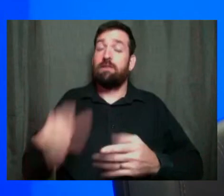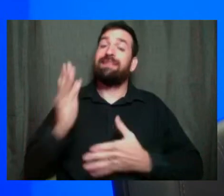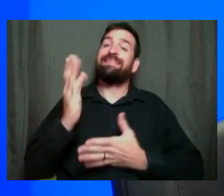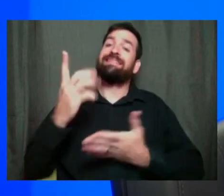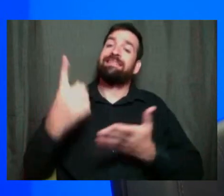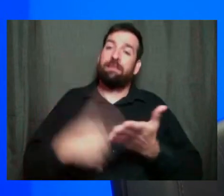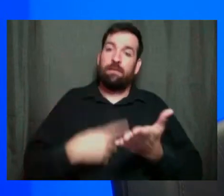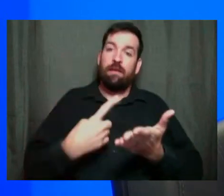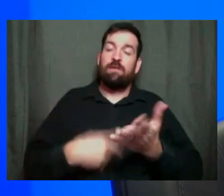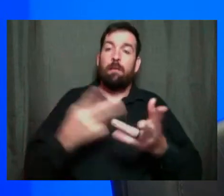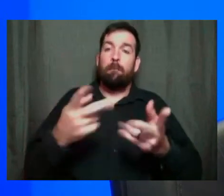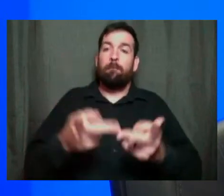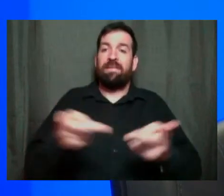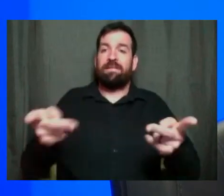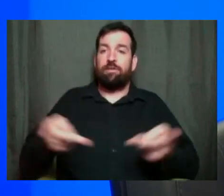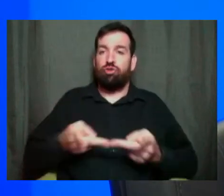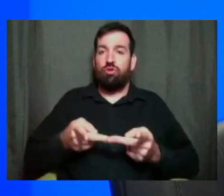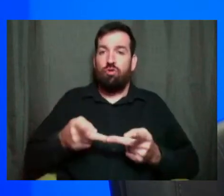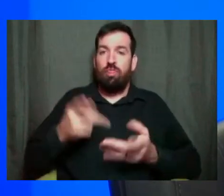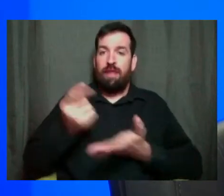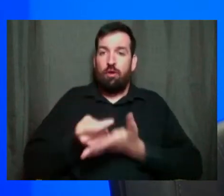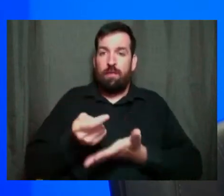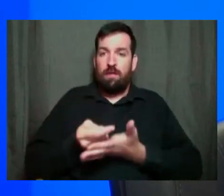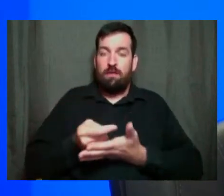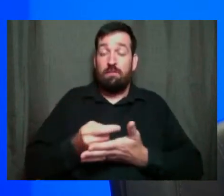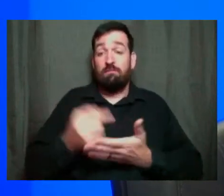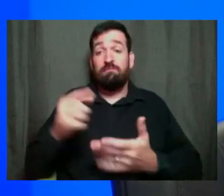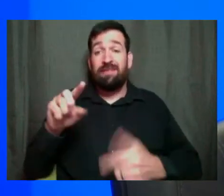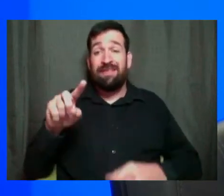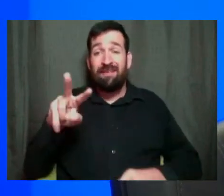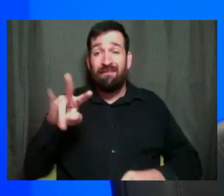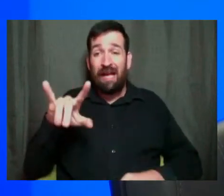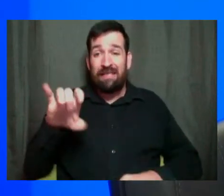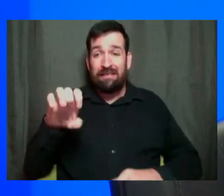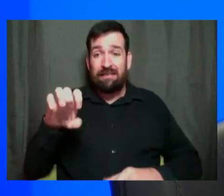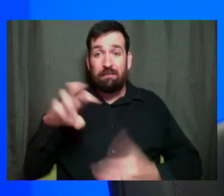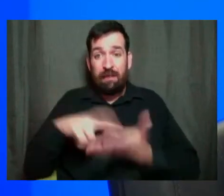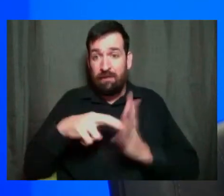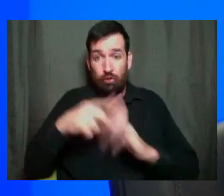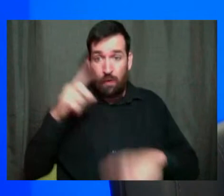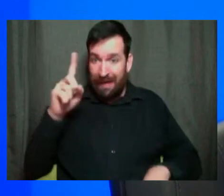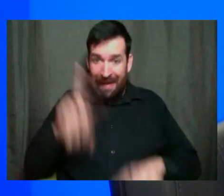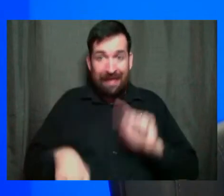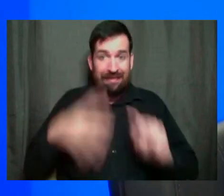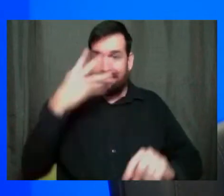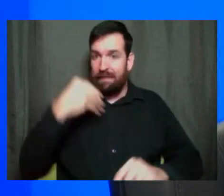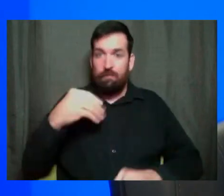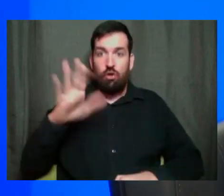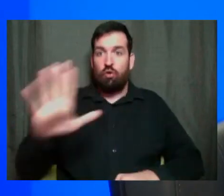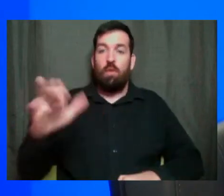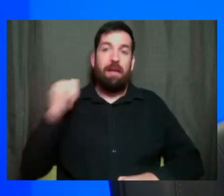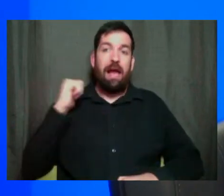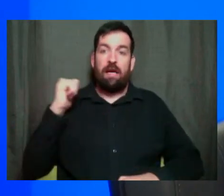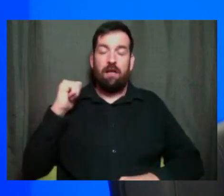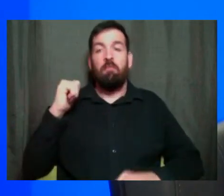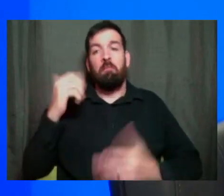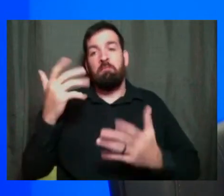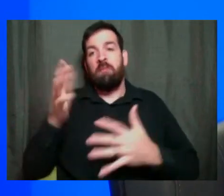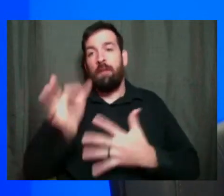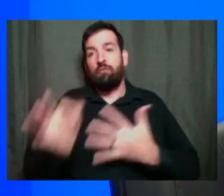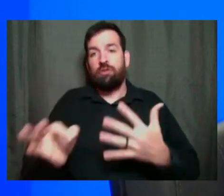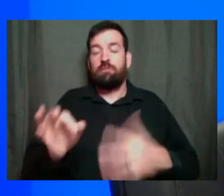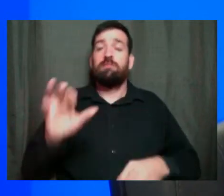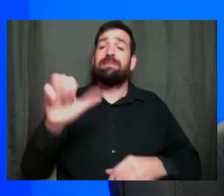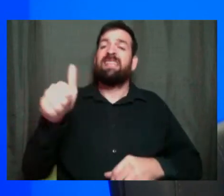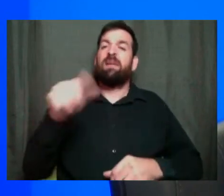positional therapy, a device that doesn't allow you to sleep on your back, would be an option. And I have maybe about 10% of my patients, I